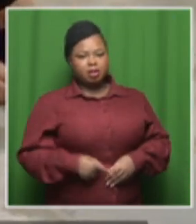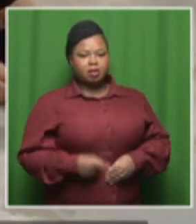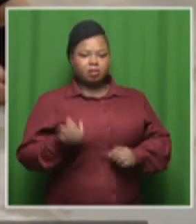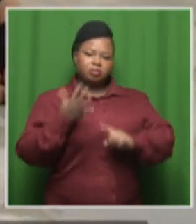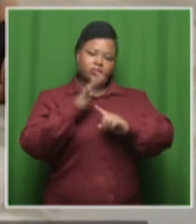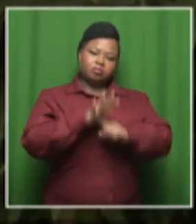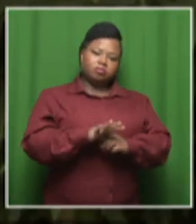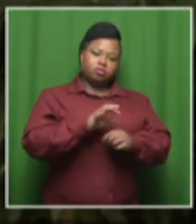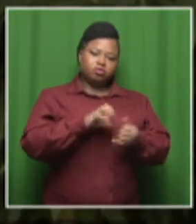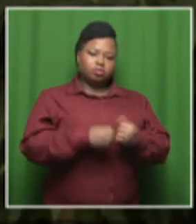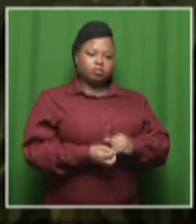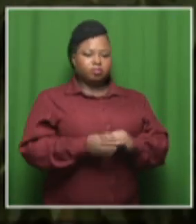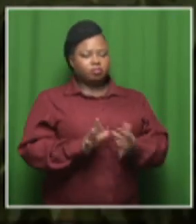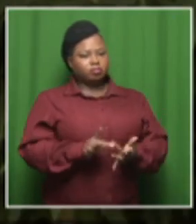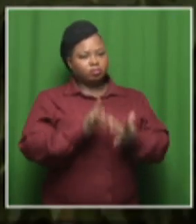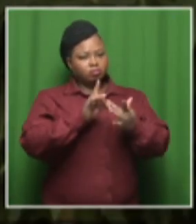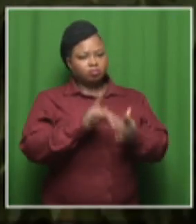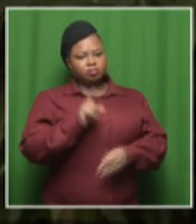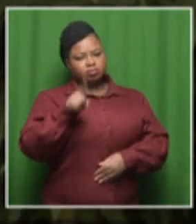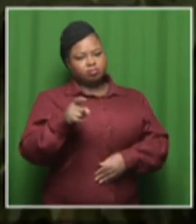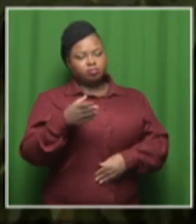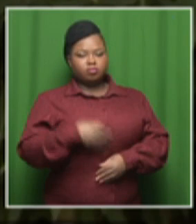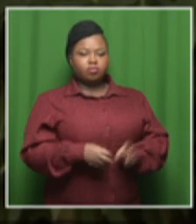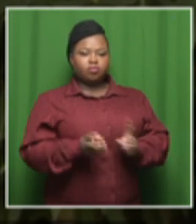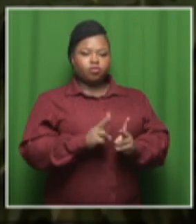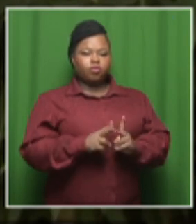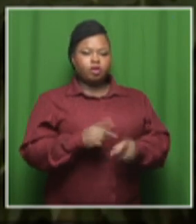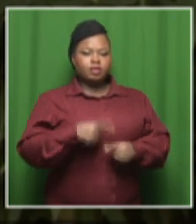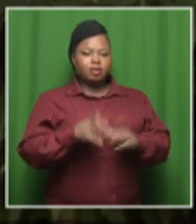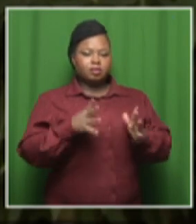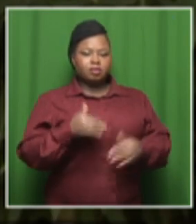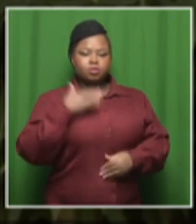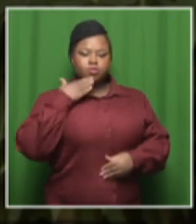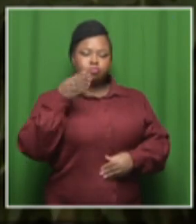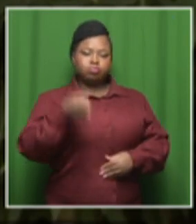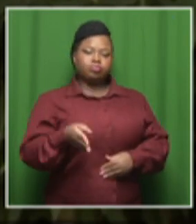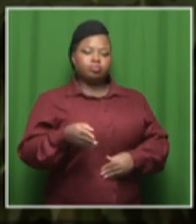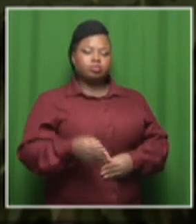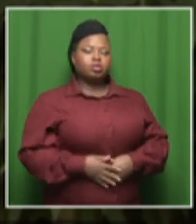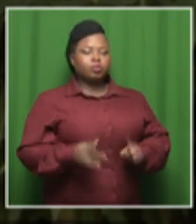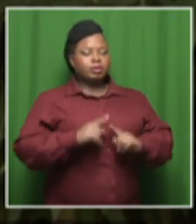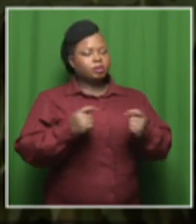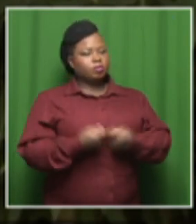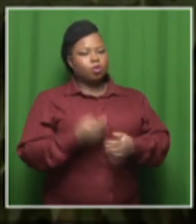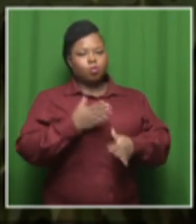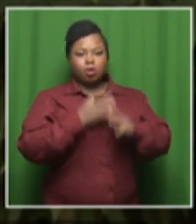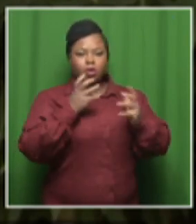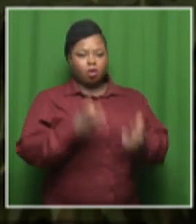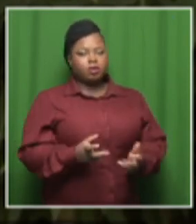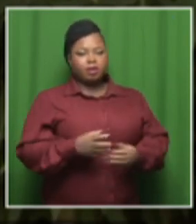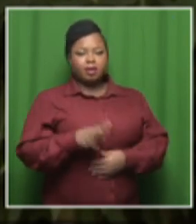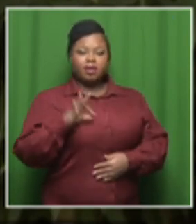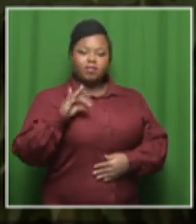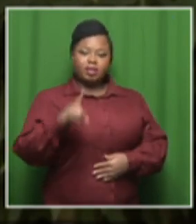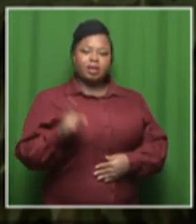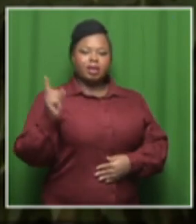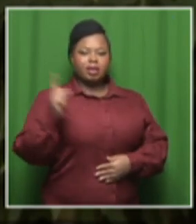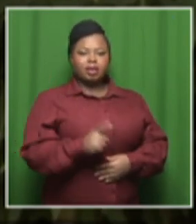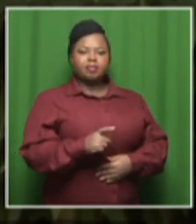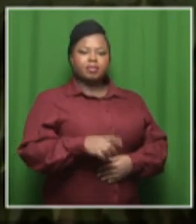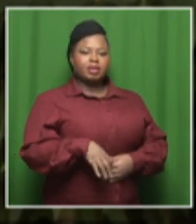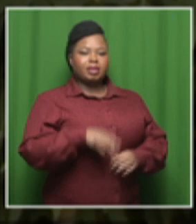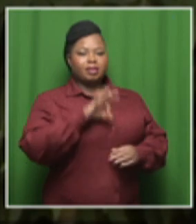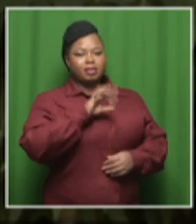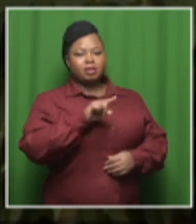to be selected to go. So these 12 dancers of ours are in our team. They work really hard. They come every day from 3 till 8